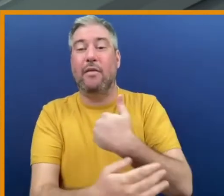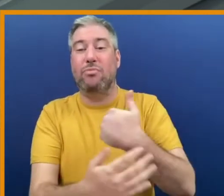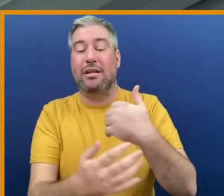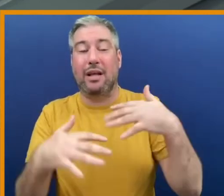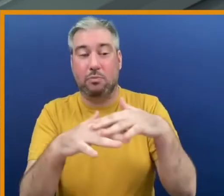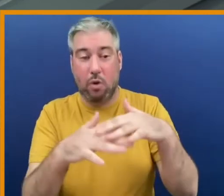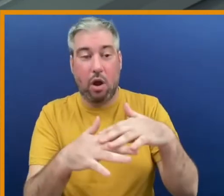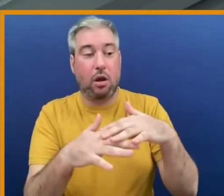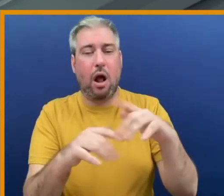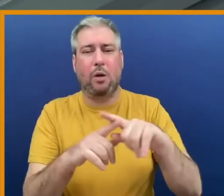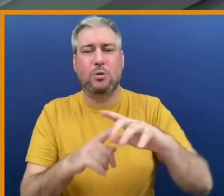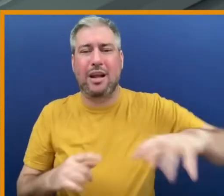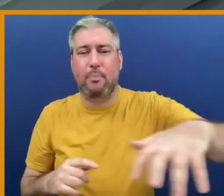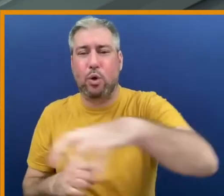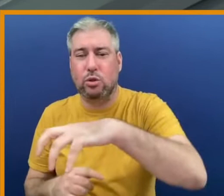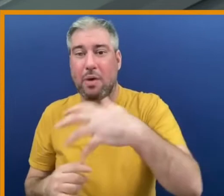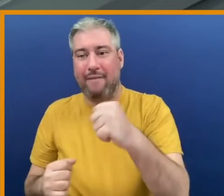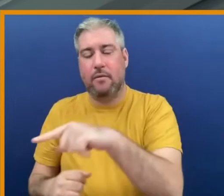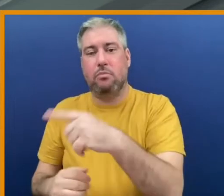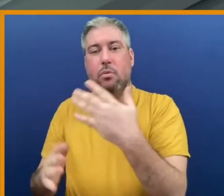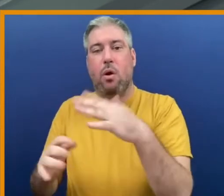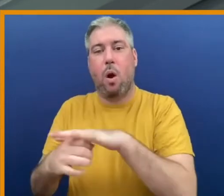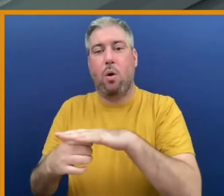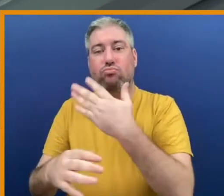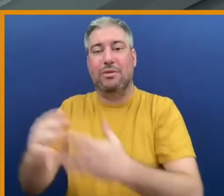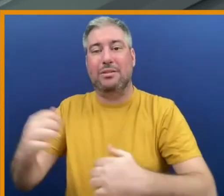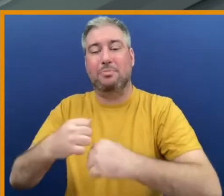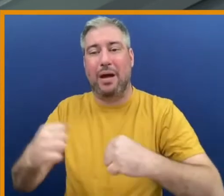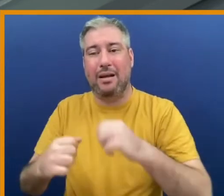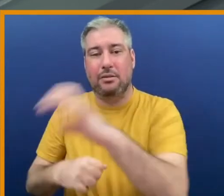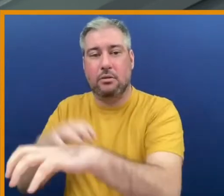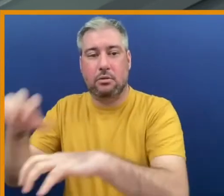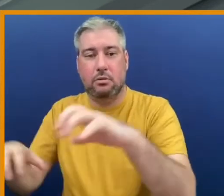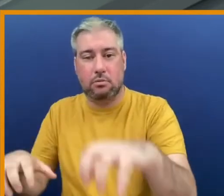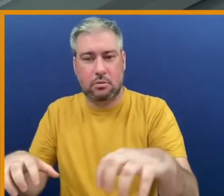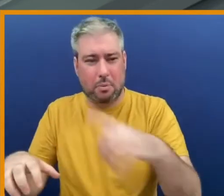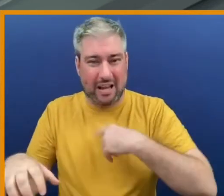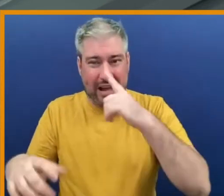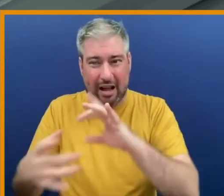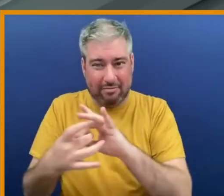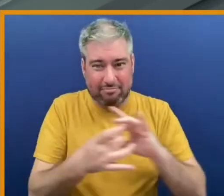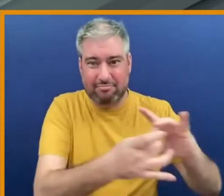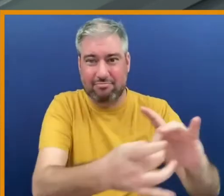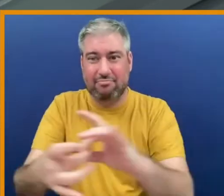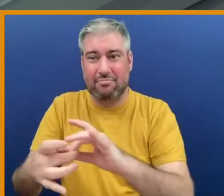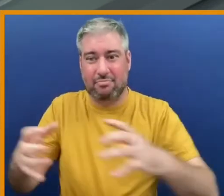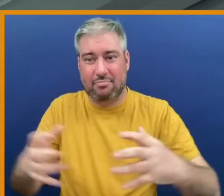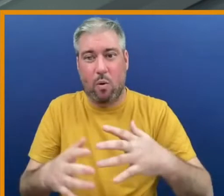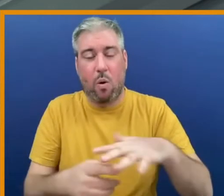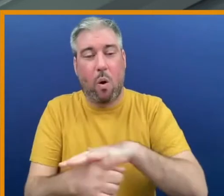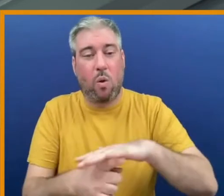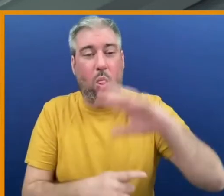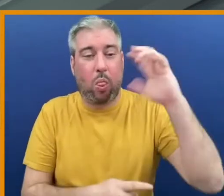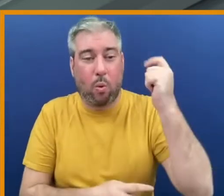together between local authorities and local communities to achieve. But 99% of climate